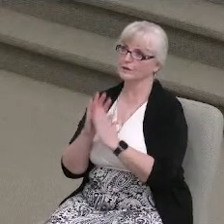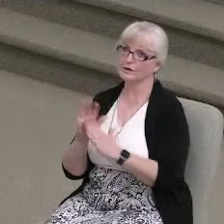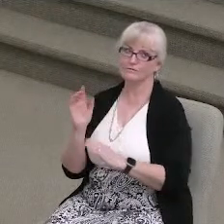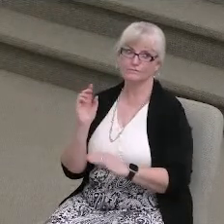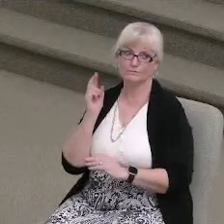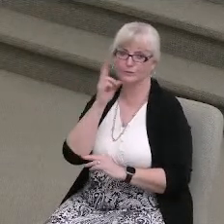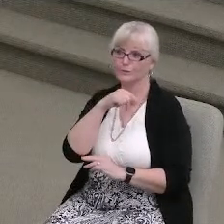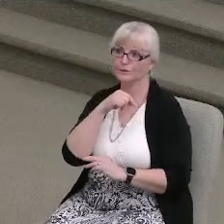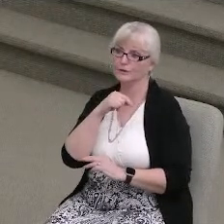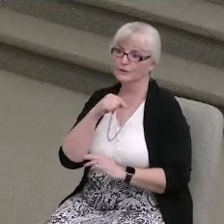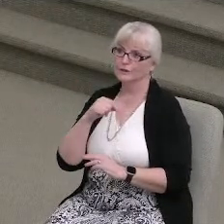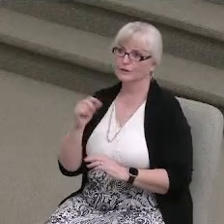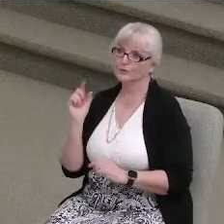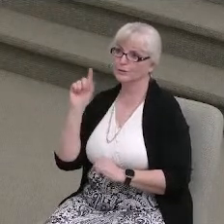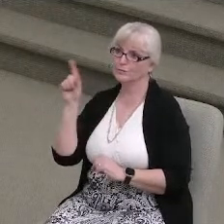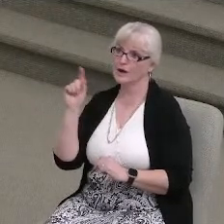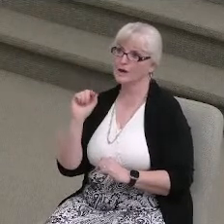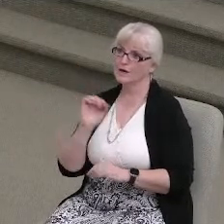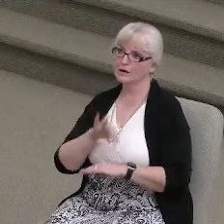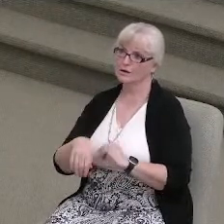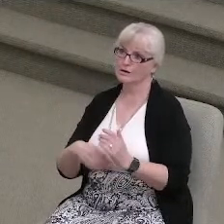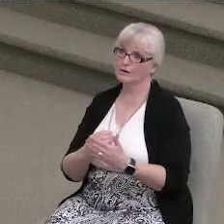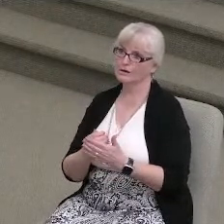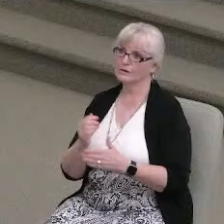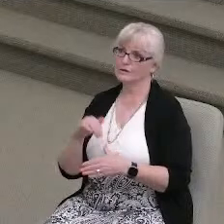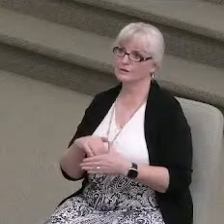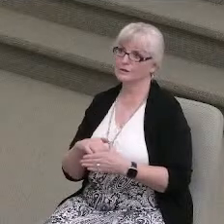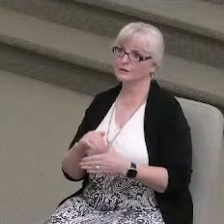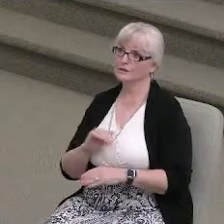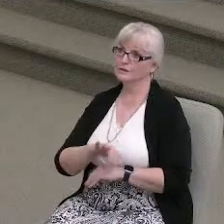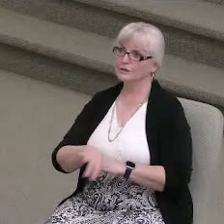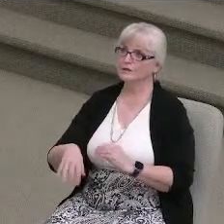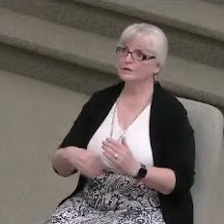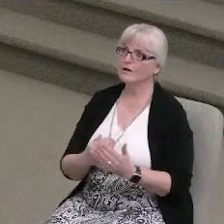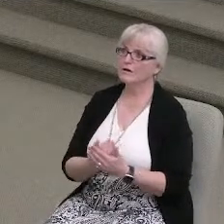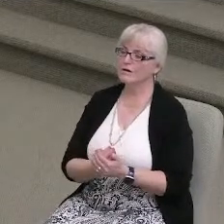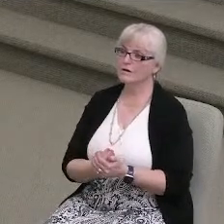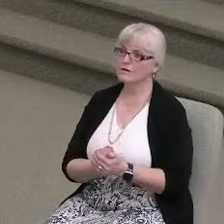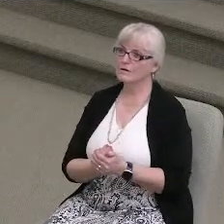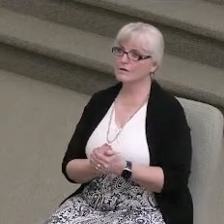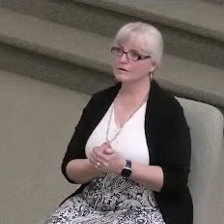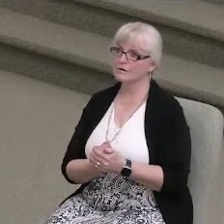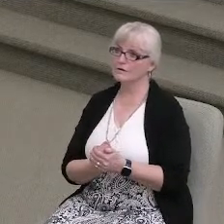a fool. You were my all in